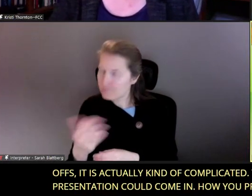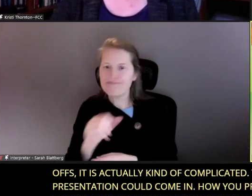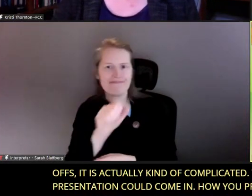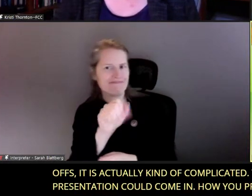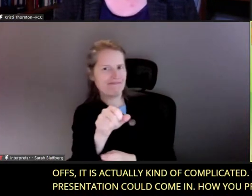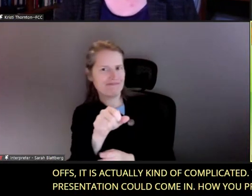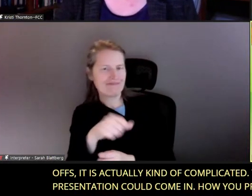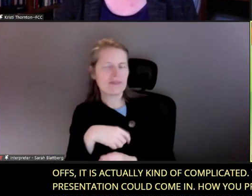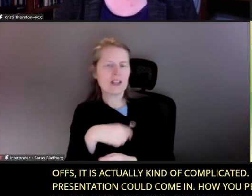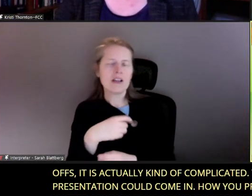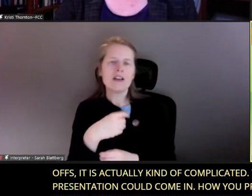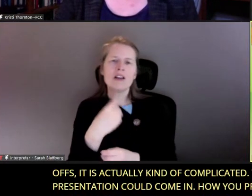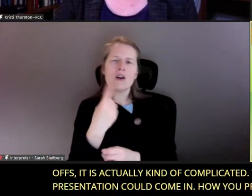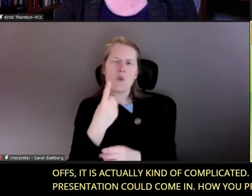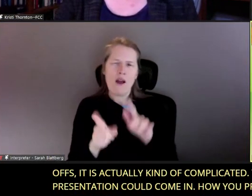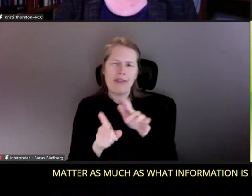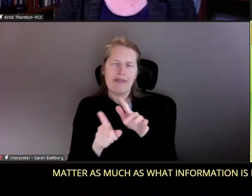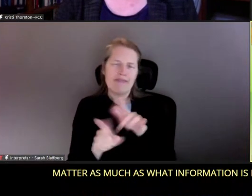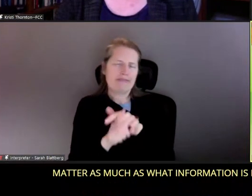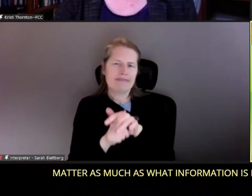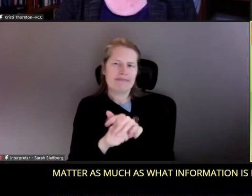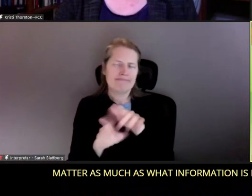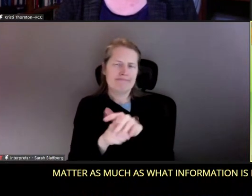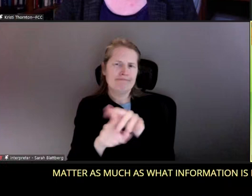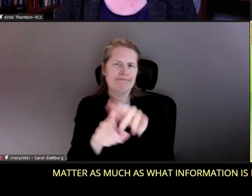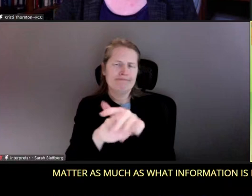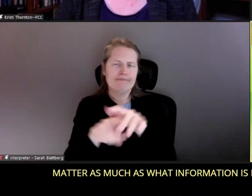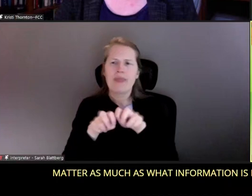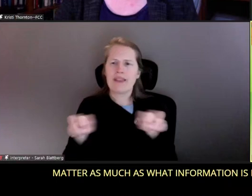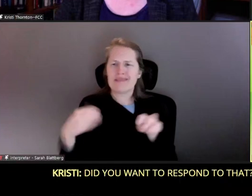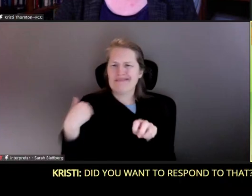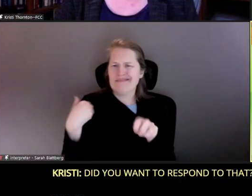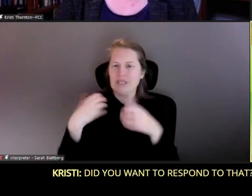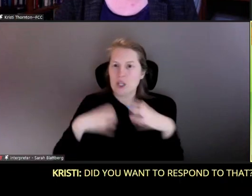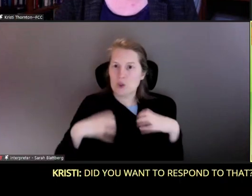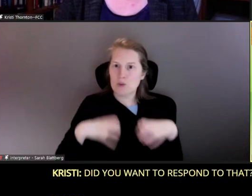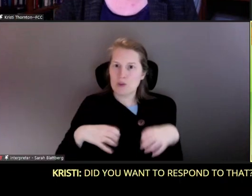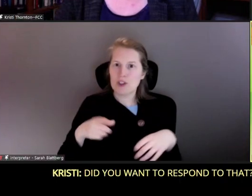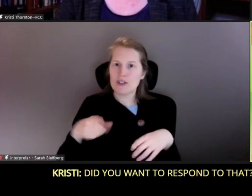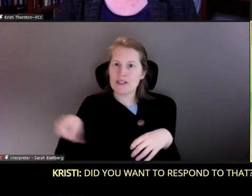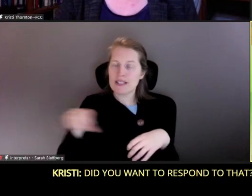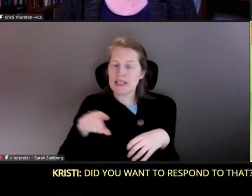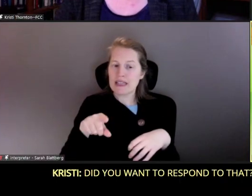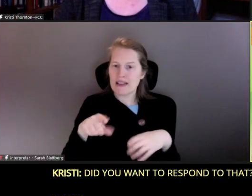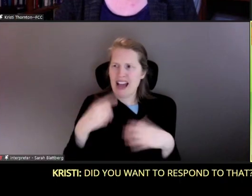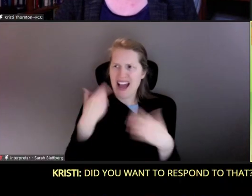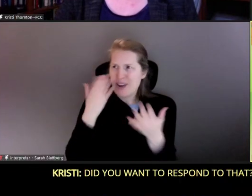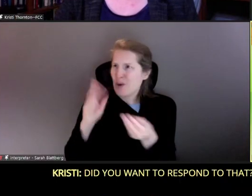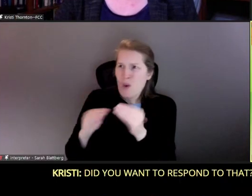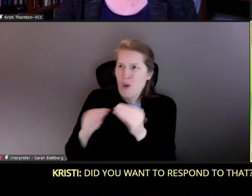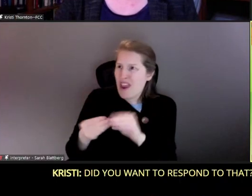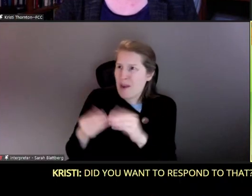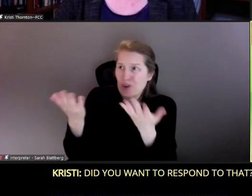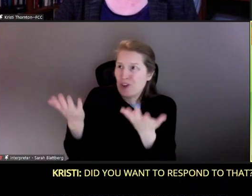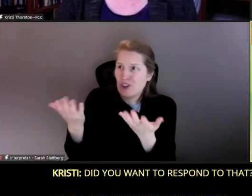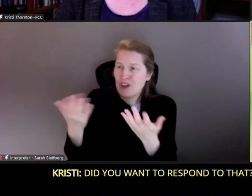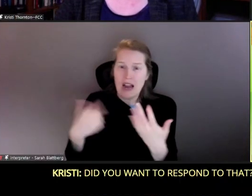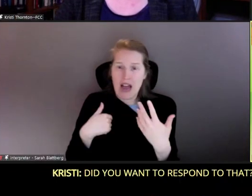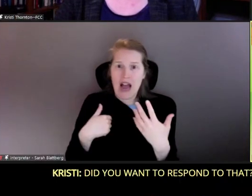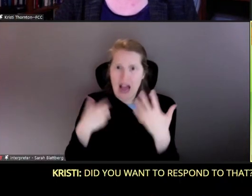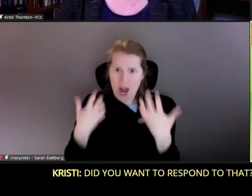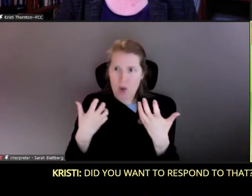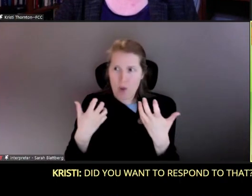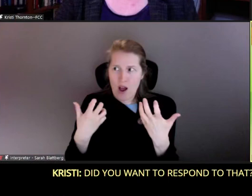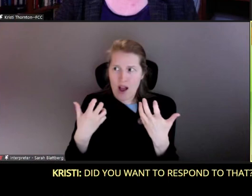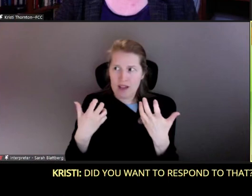kept coming up with the consumers is that, you know, they don't know how much they need. They just know that they don't want their internet